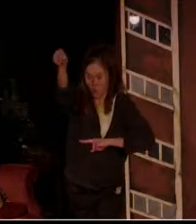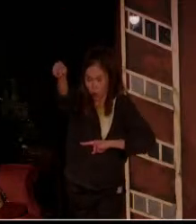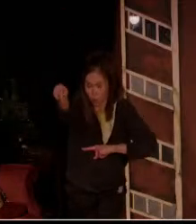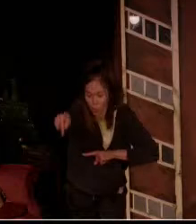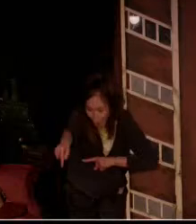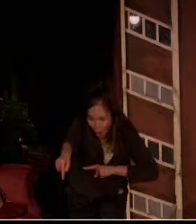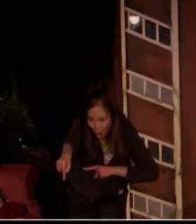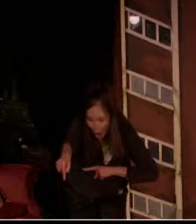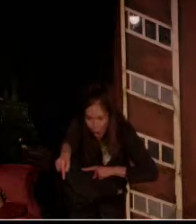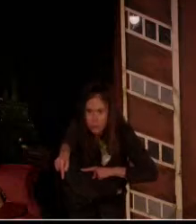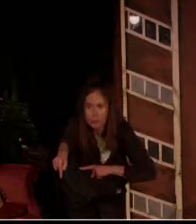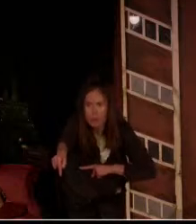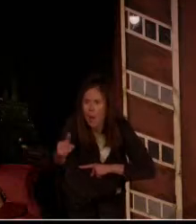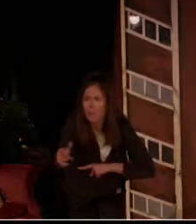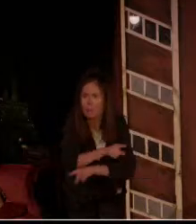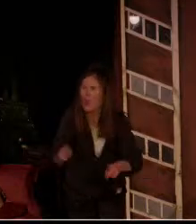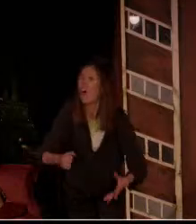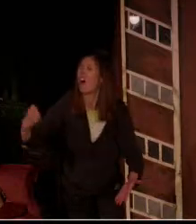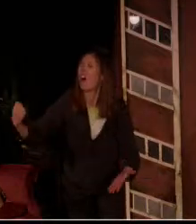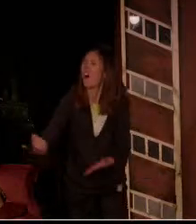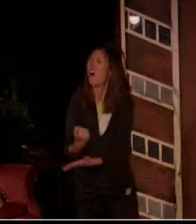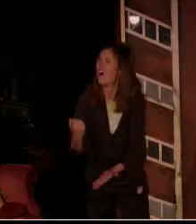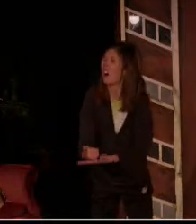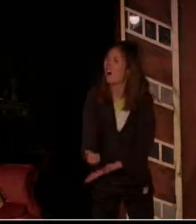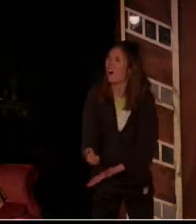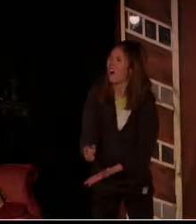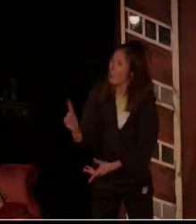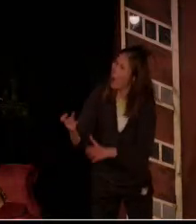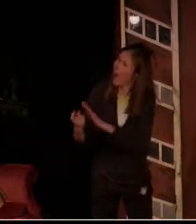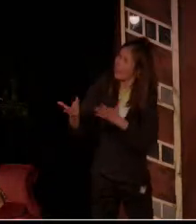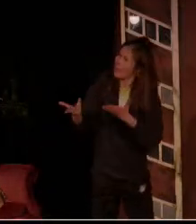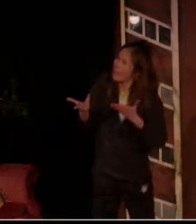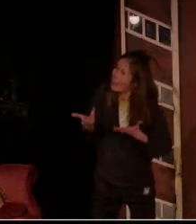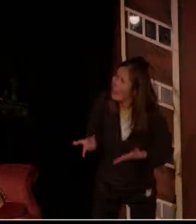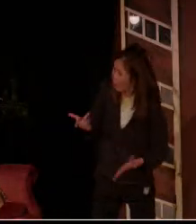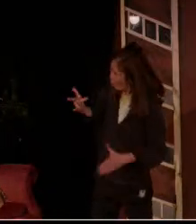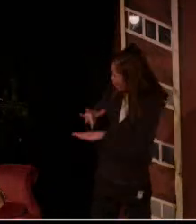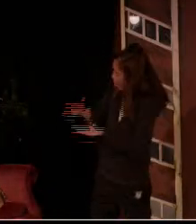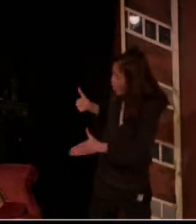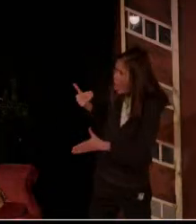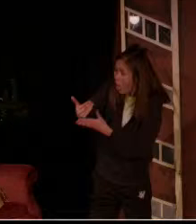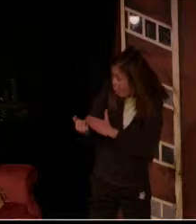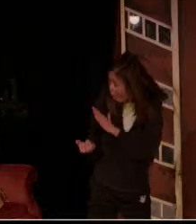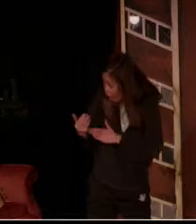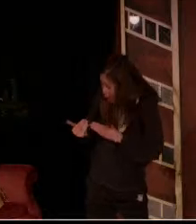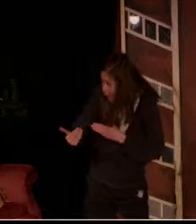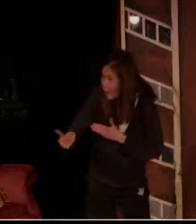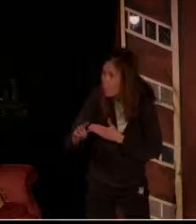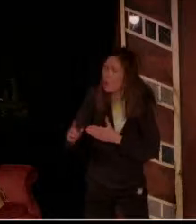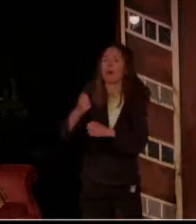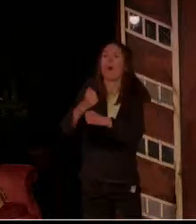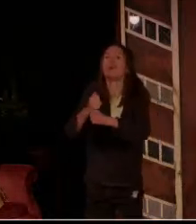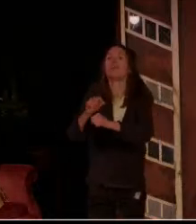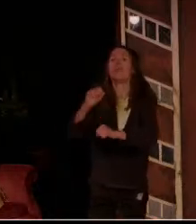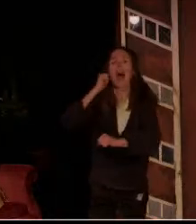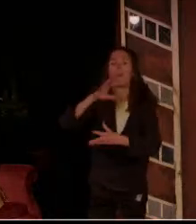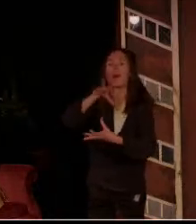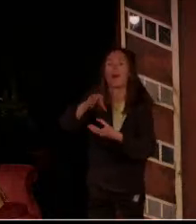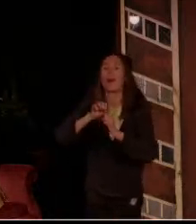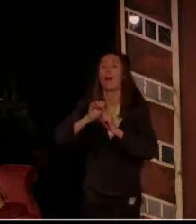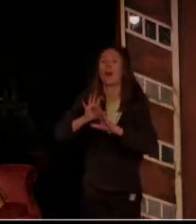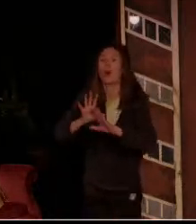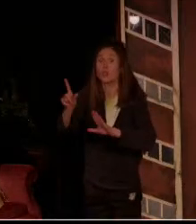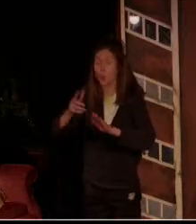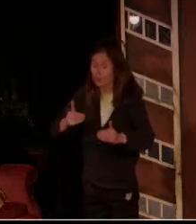himself. But shed no tear, gentle spectators, for now